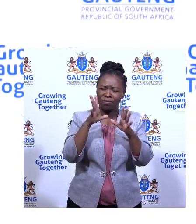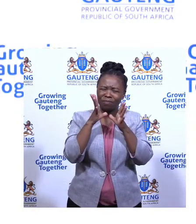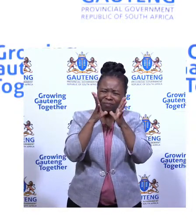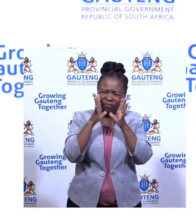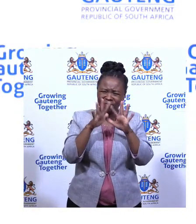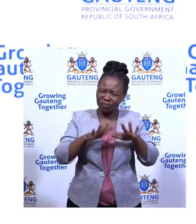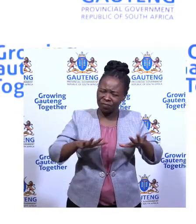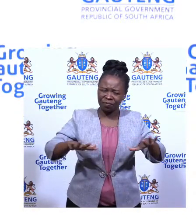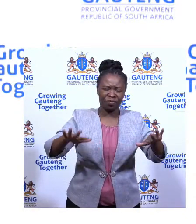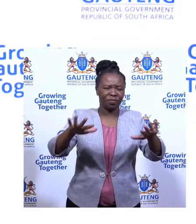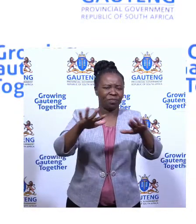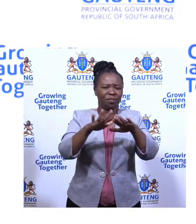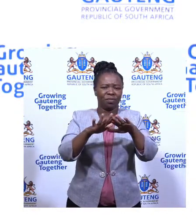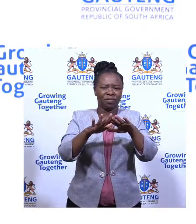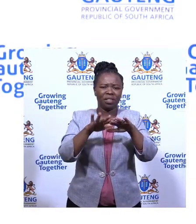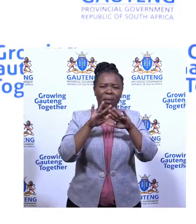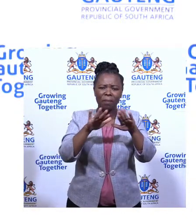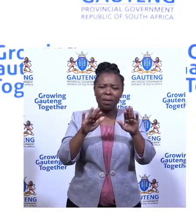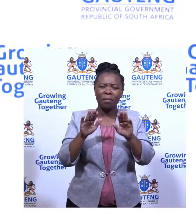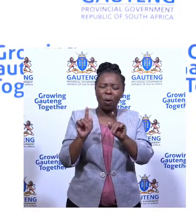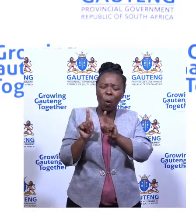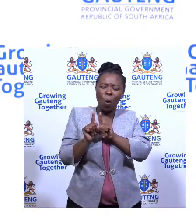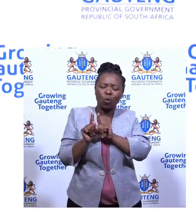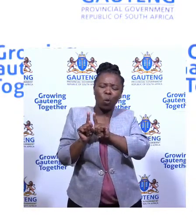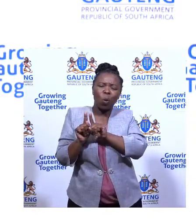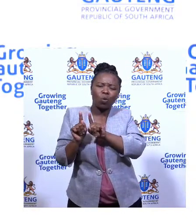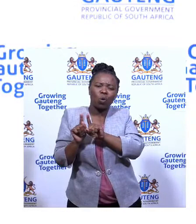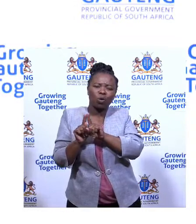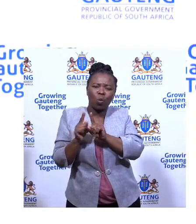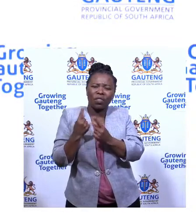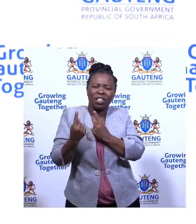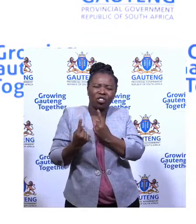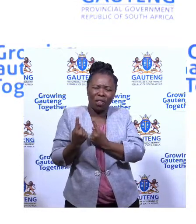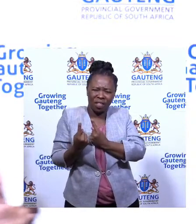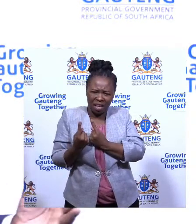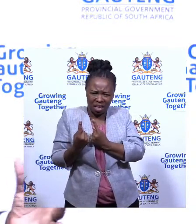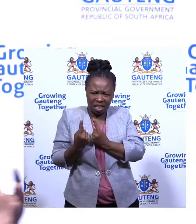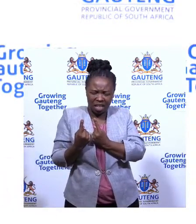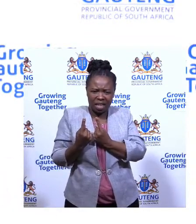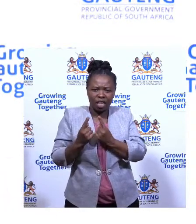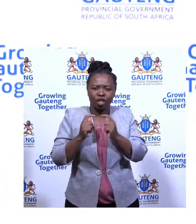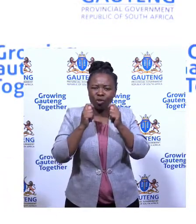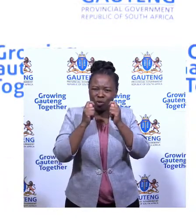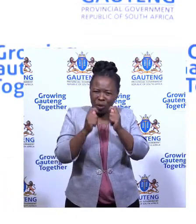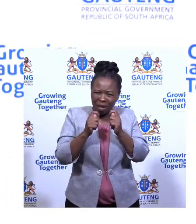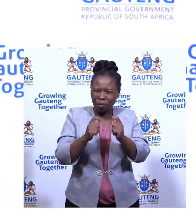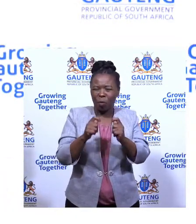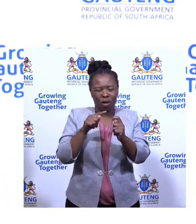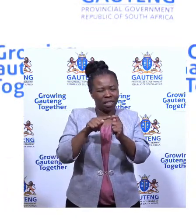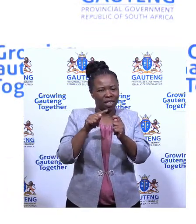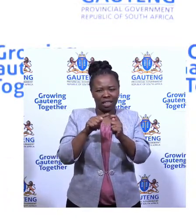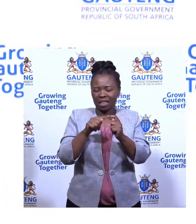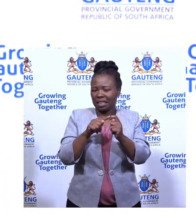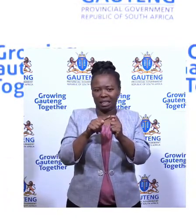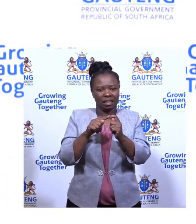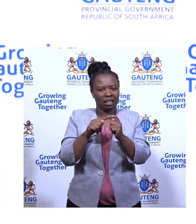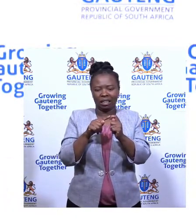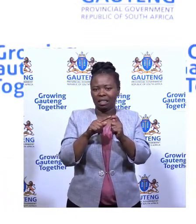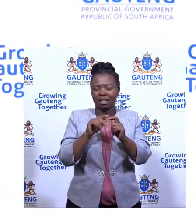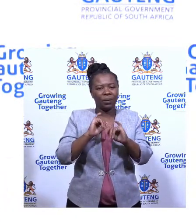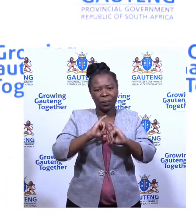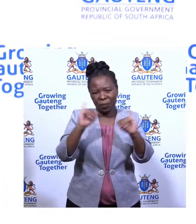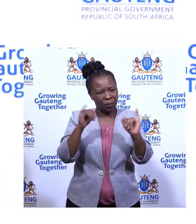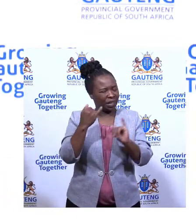lot of people live side by side together. The transport mode brings lots of people together. So we are still extreme.